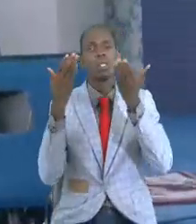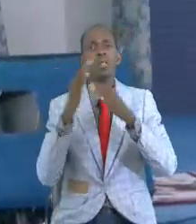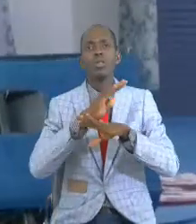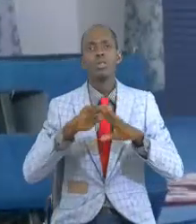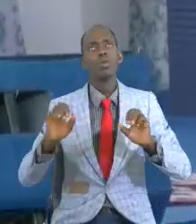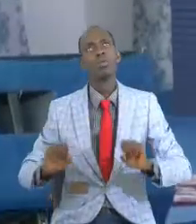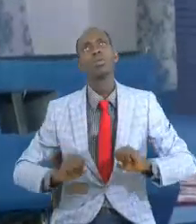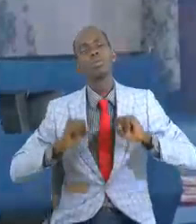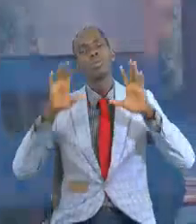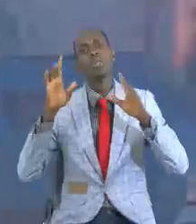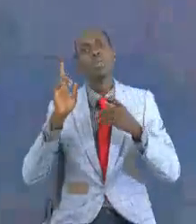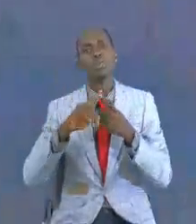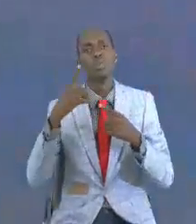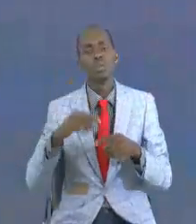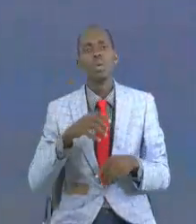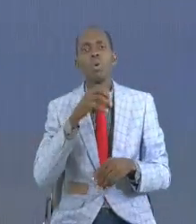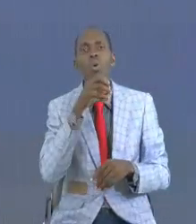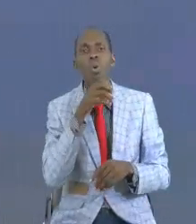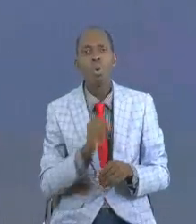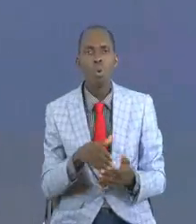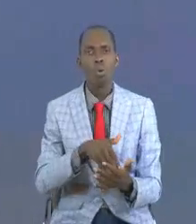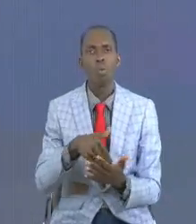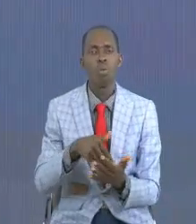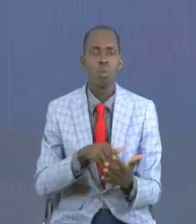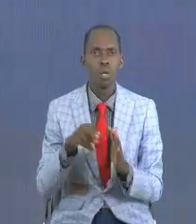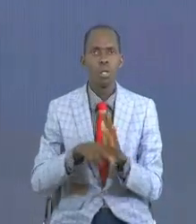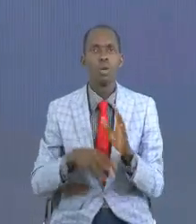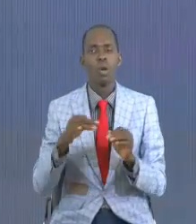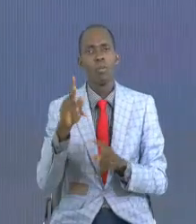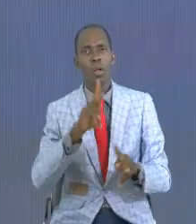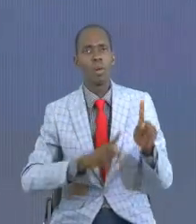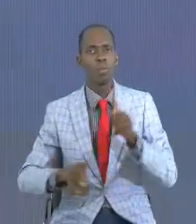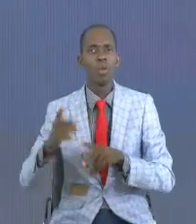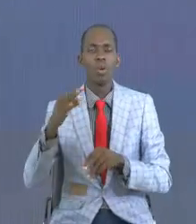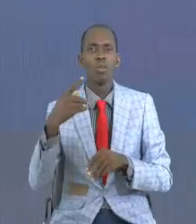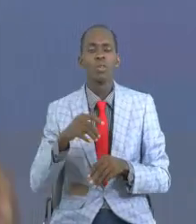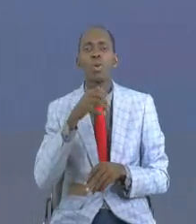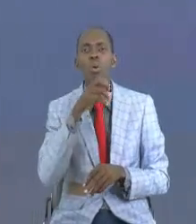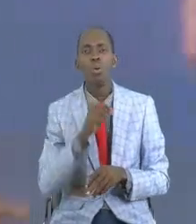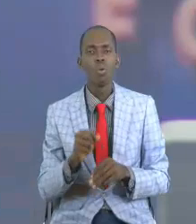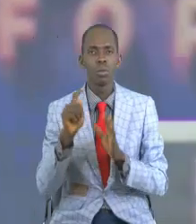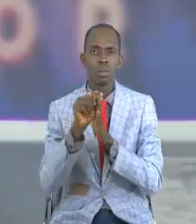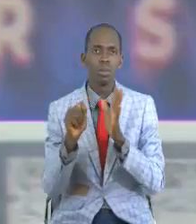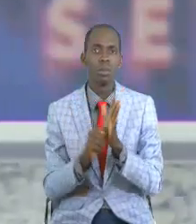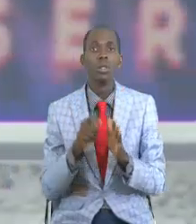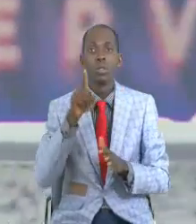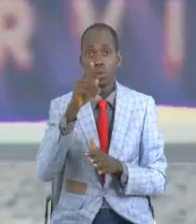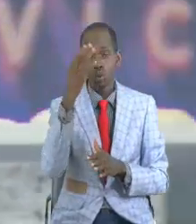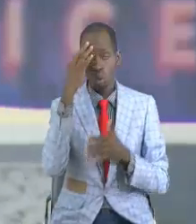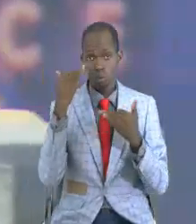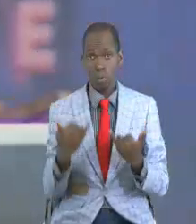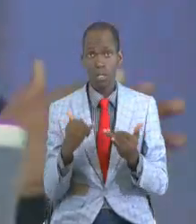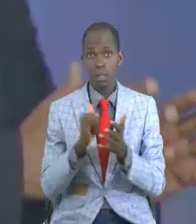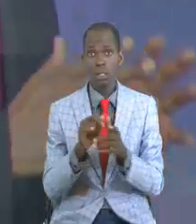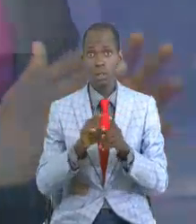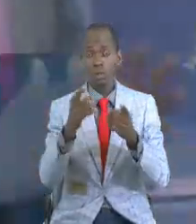old weakness of the people of the Old Testament. You know now that you come. Look at